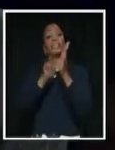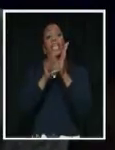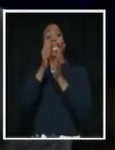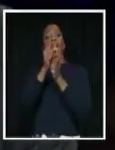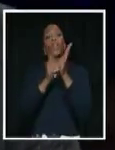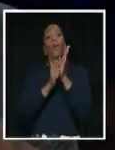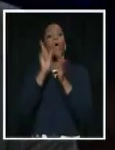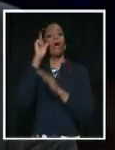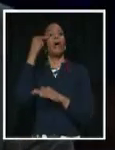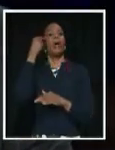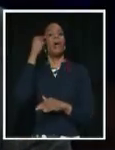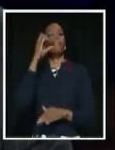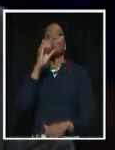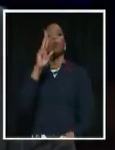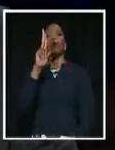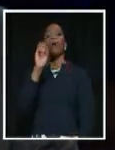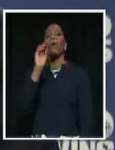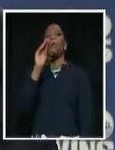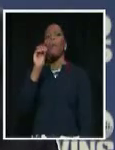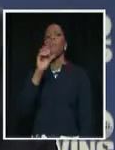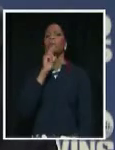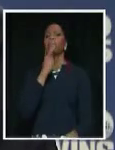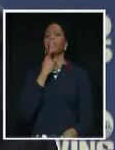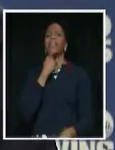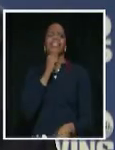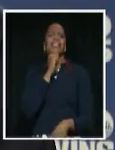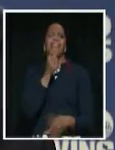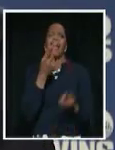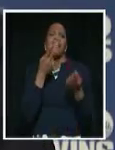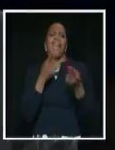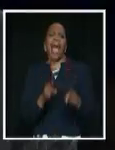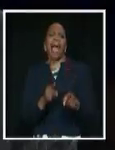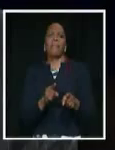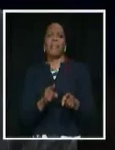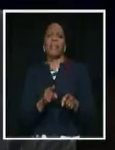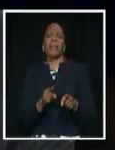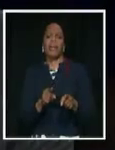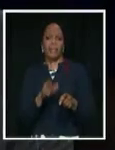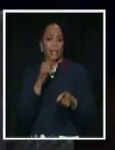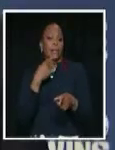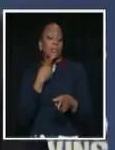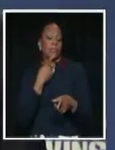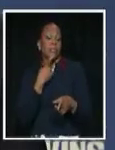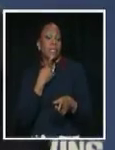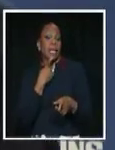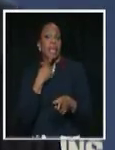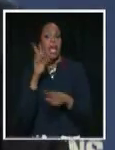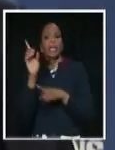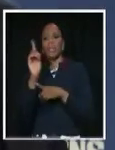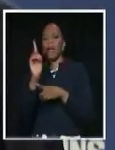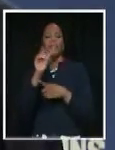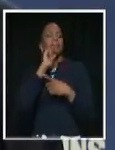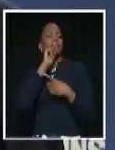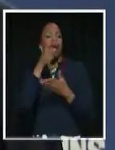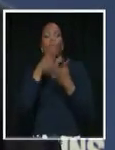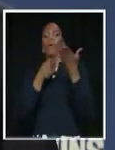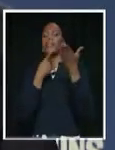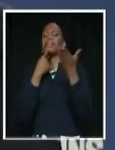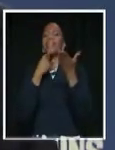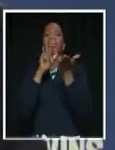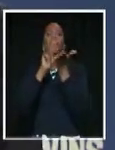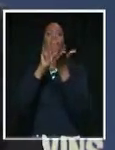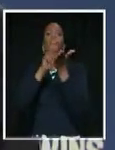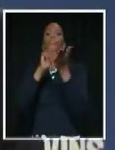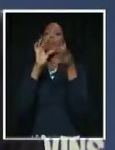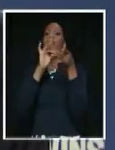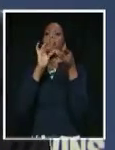Cuomo says it's not happening. Well, that's not accurate. Dead on arrival. Respectfully. That's what he said. Respectfully, that's not what he said. There's a quote in the paper the other day where he